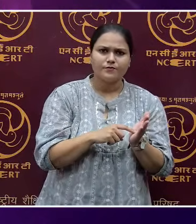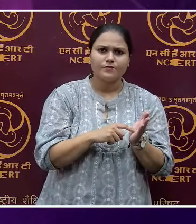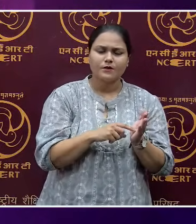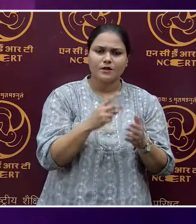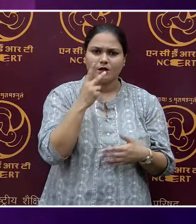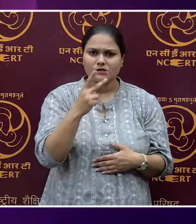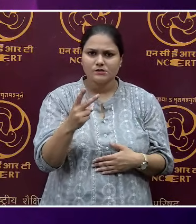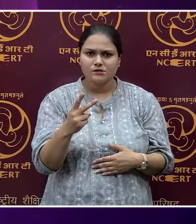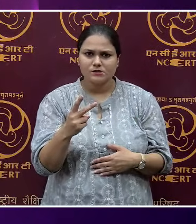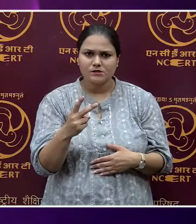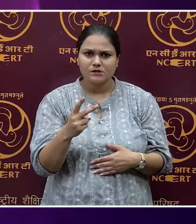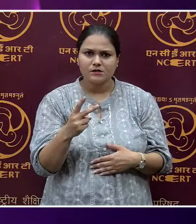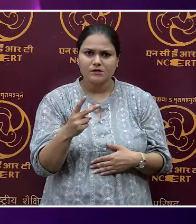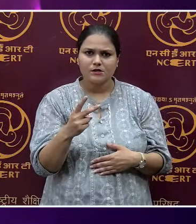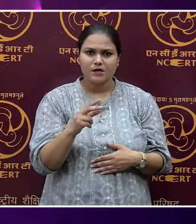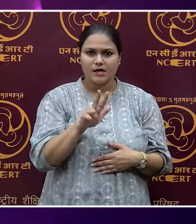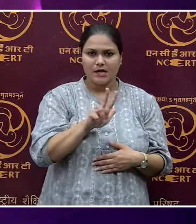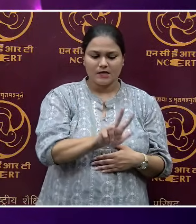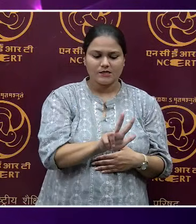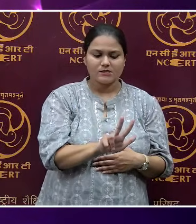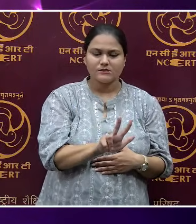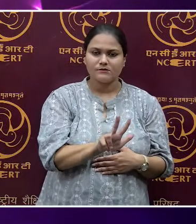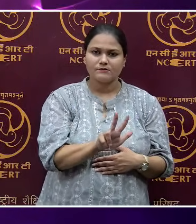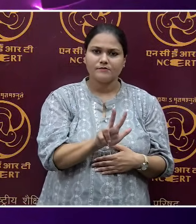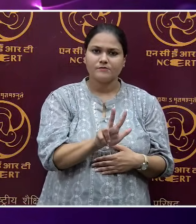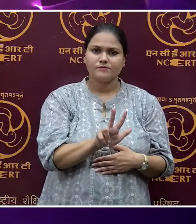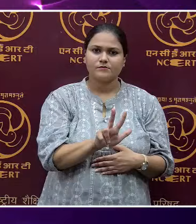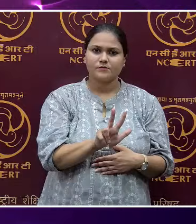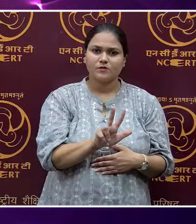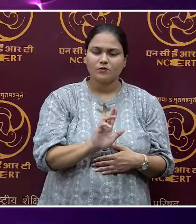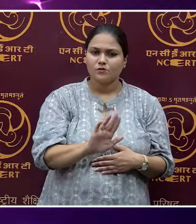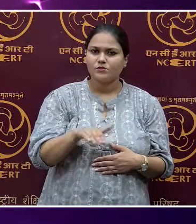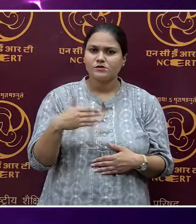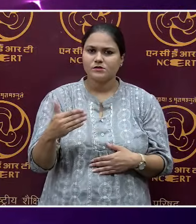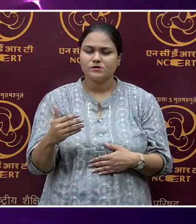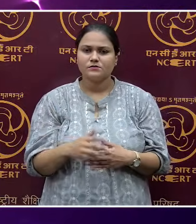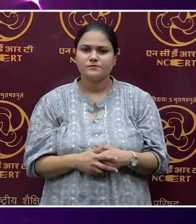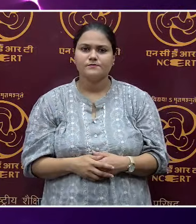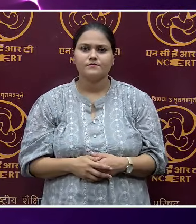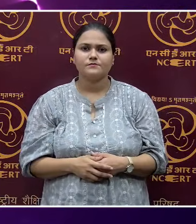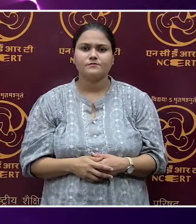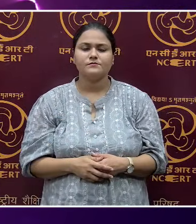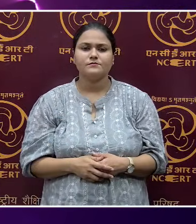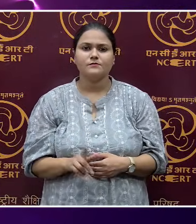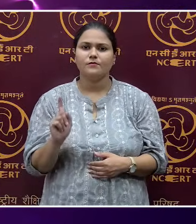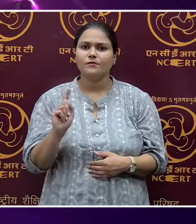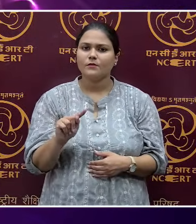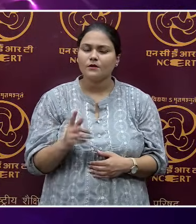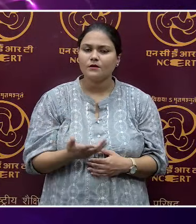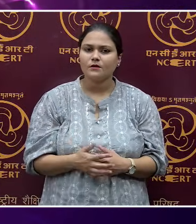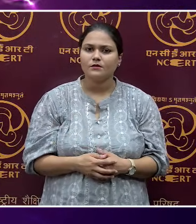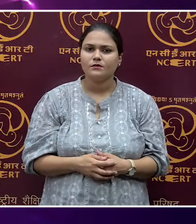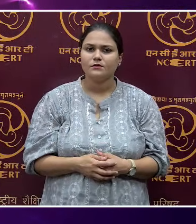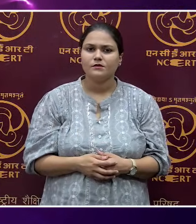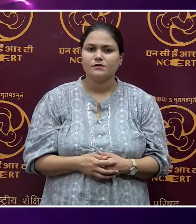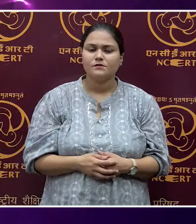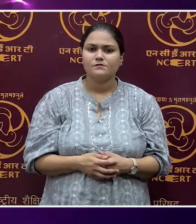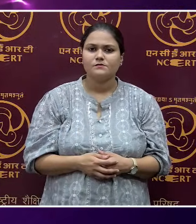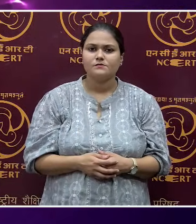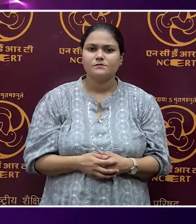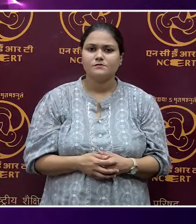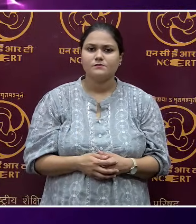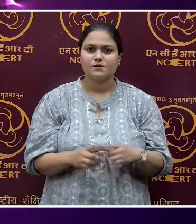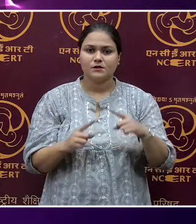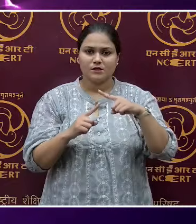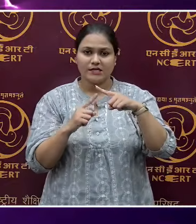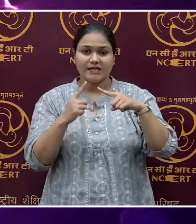see the num is assigned with the 8. After that, the next arrow you have to click. So after that, assigning